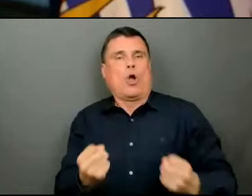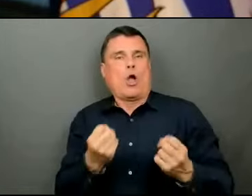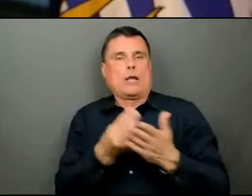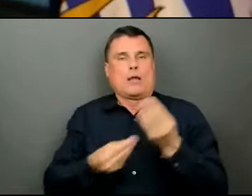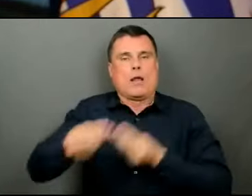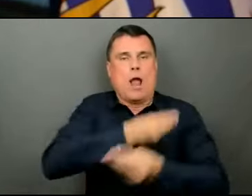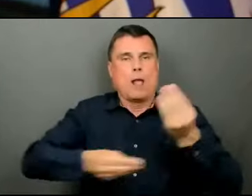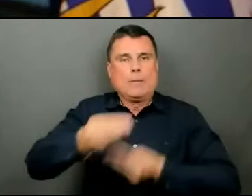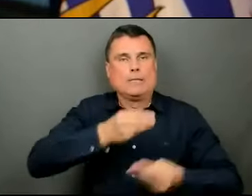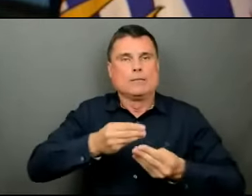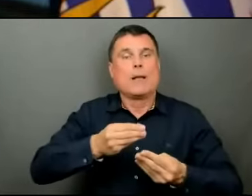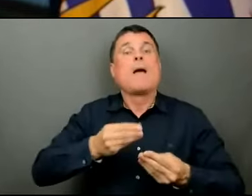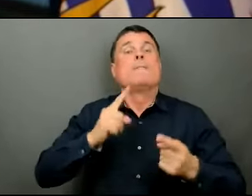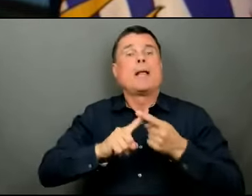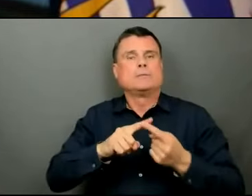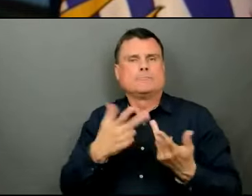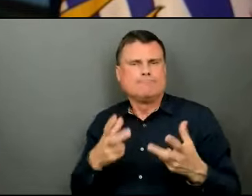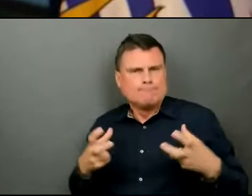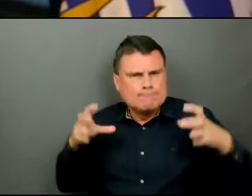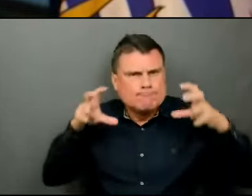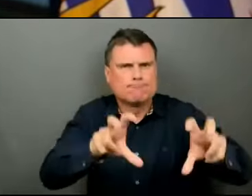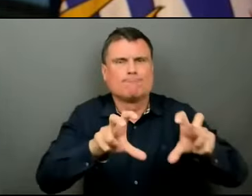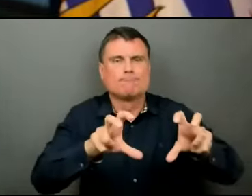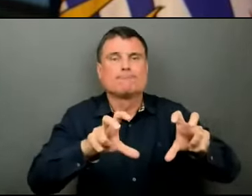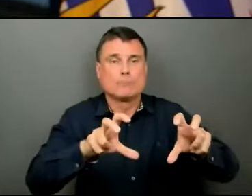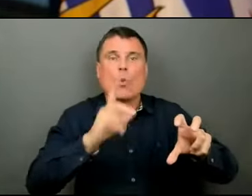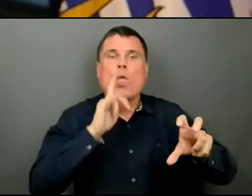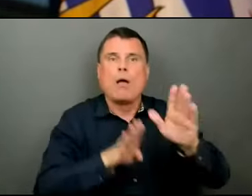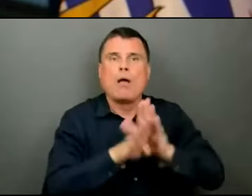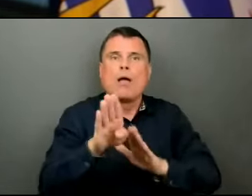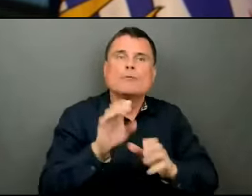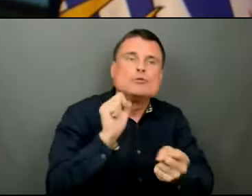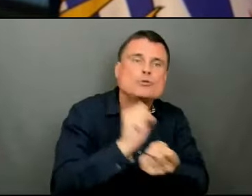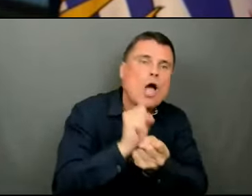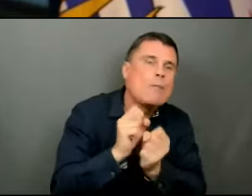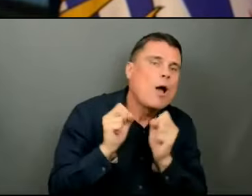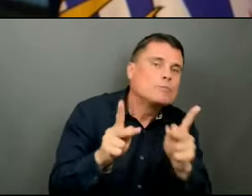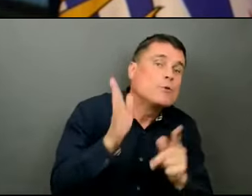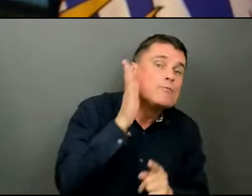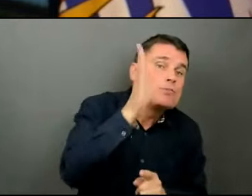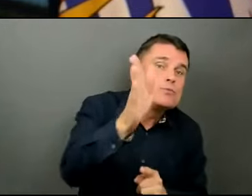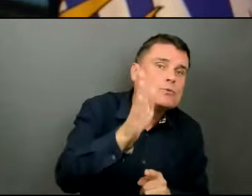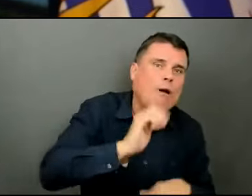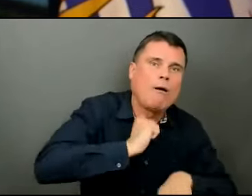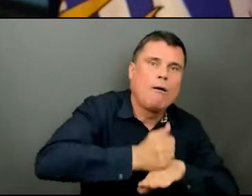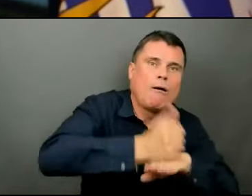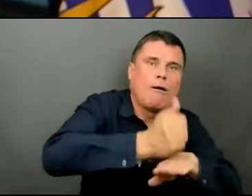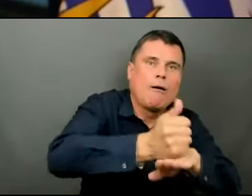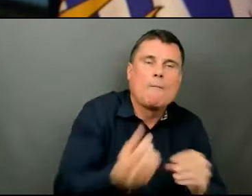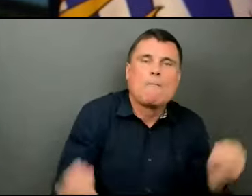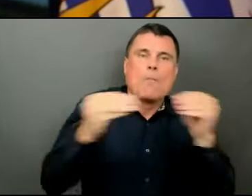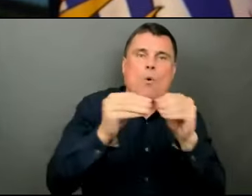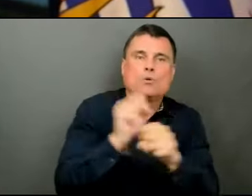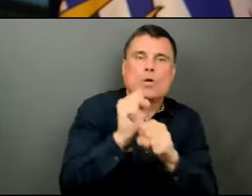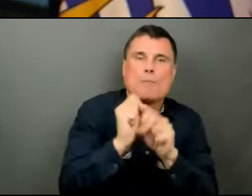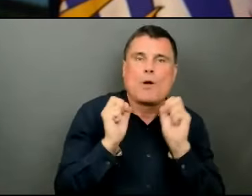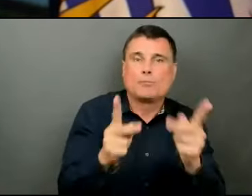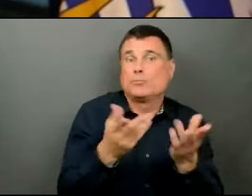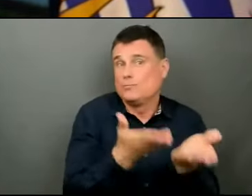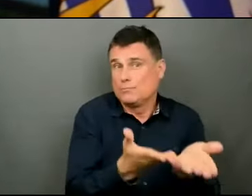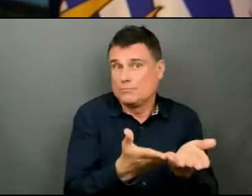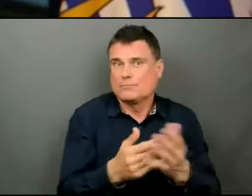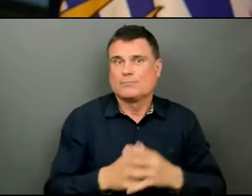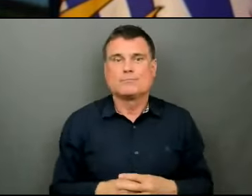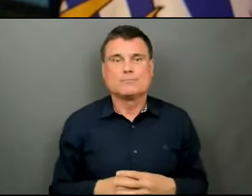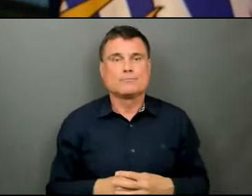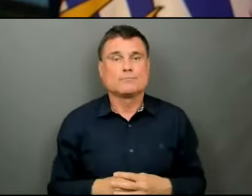tomorrow with a legacy of fast, efficient, and affordable public transportation that's accessible for everyone. So thank you very much.